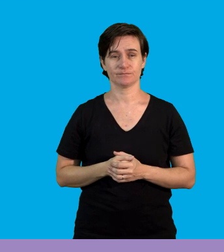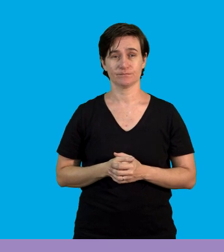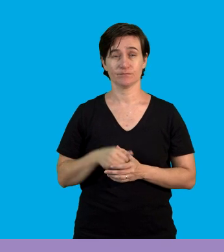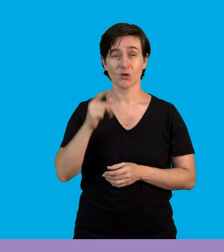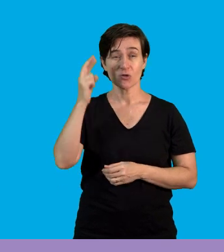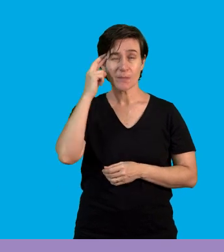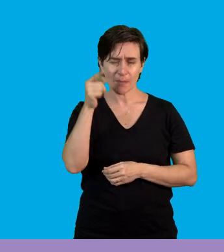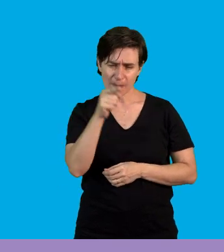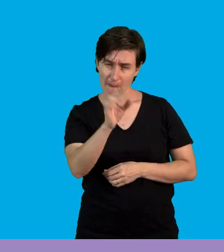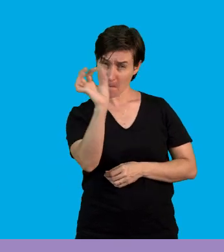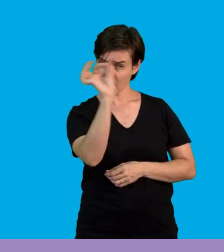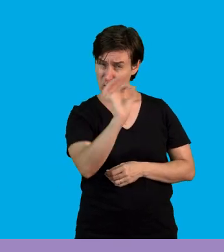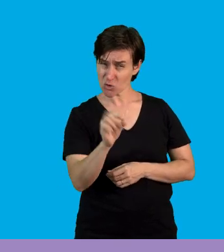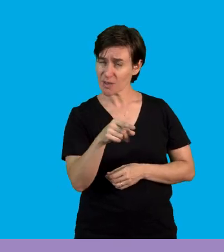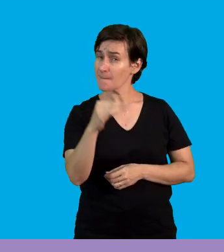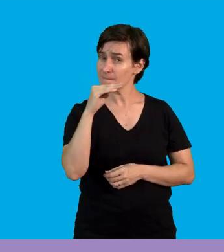Again, remember the sign